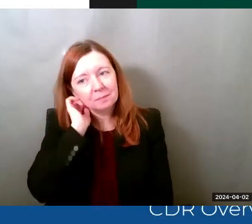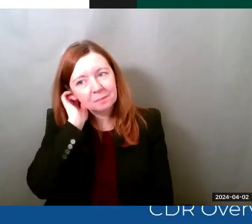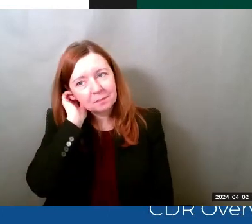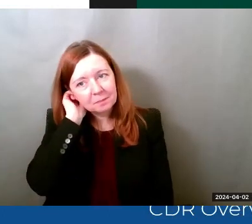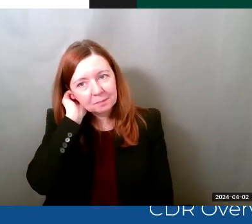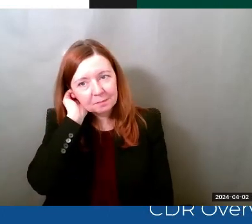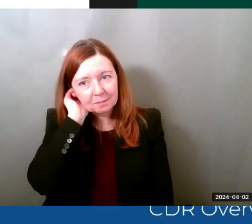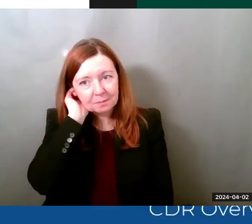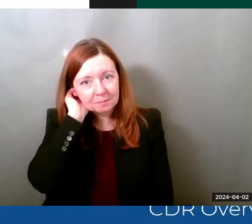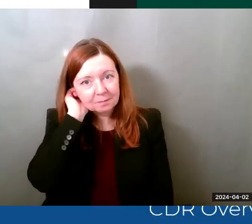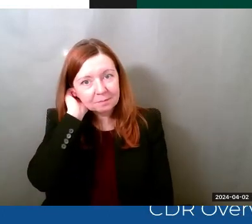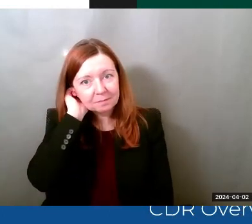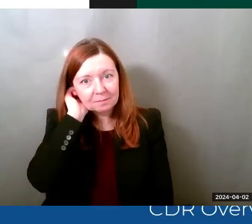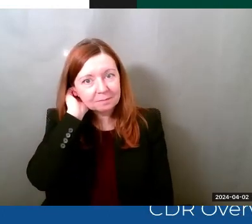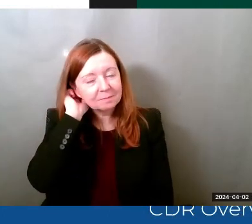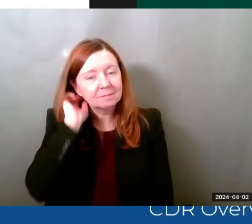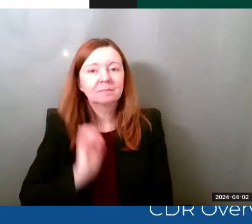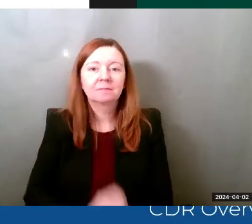Should be able to unmute at this time.